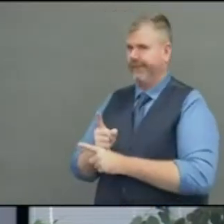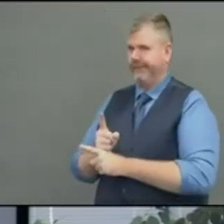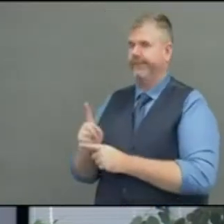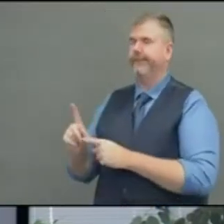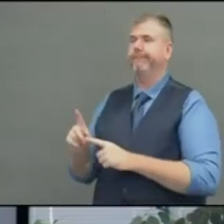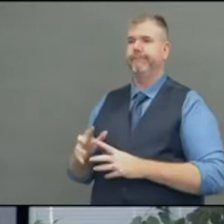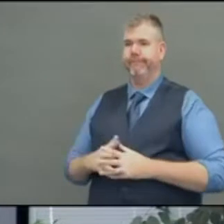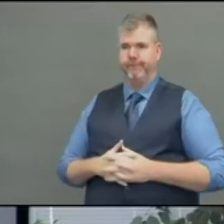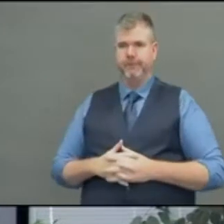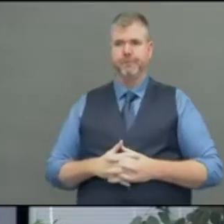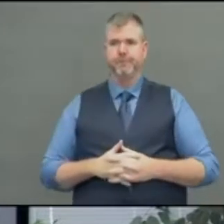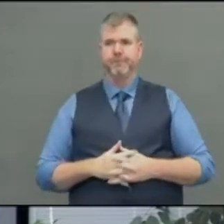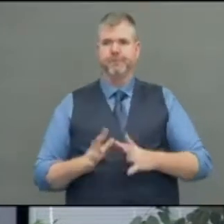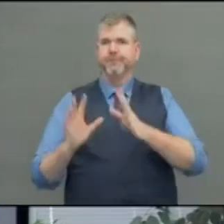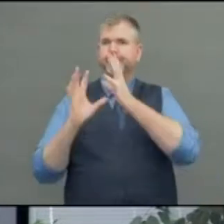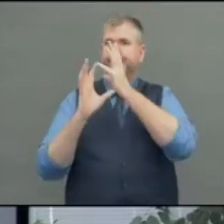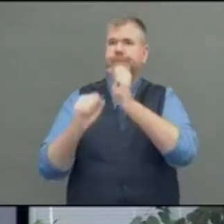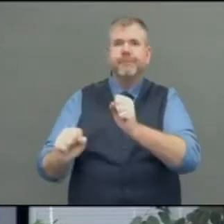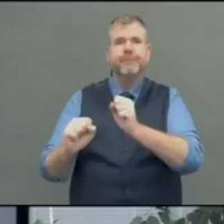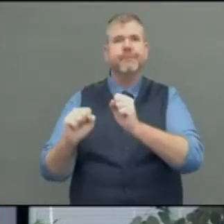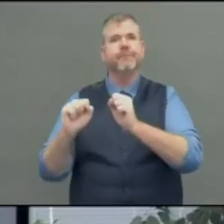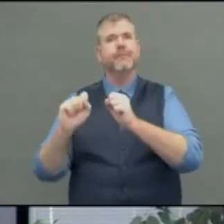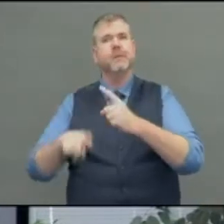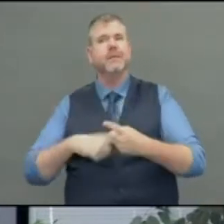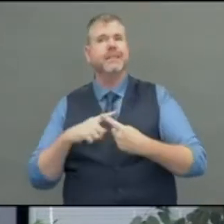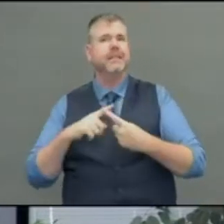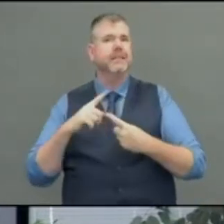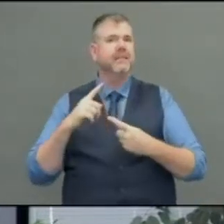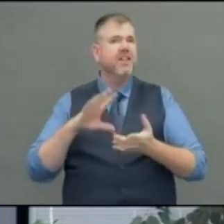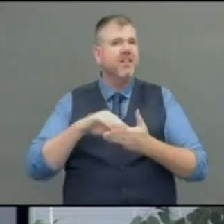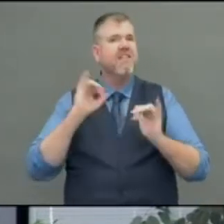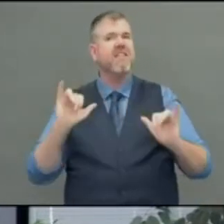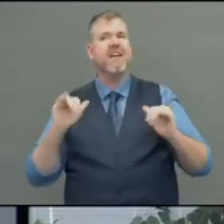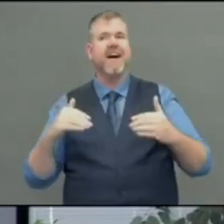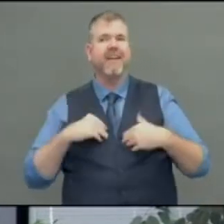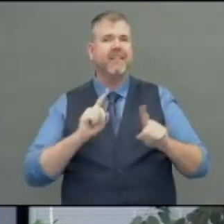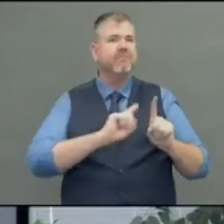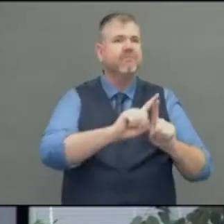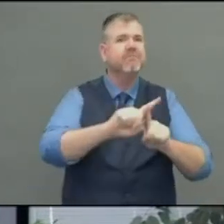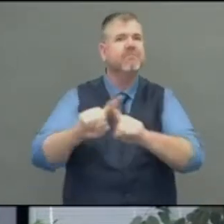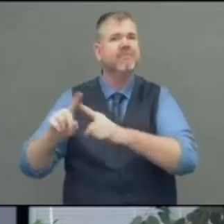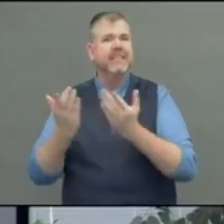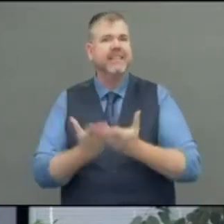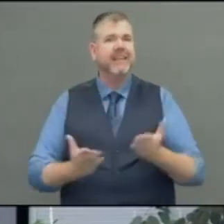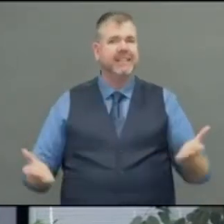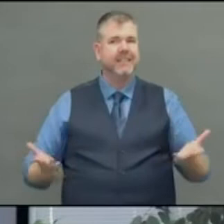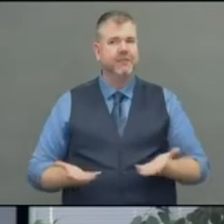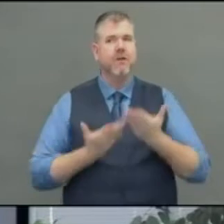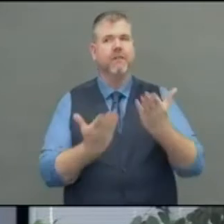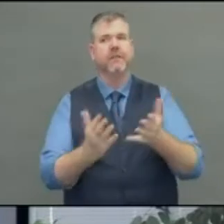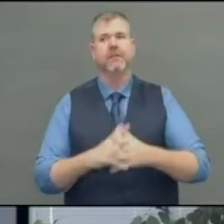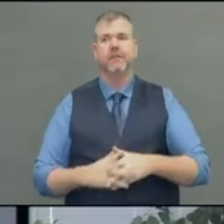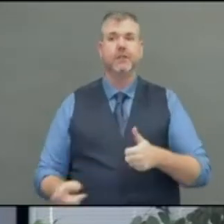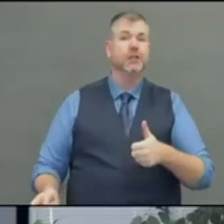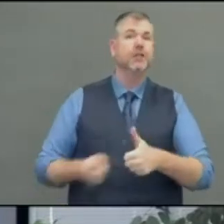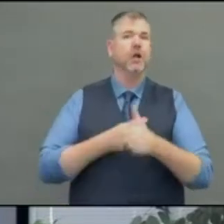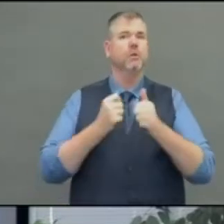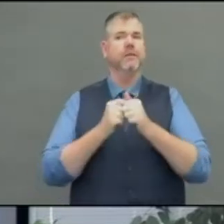I learned about all the different devices that you offer. So we'll start with the first one, which is